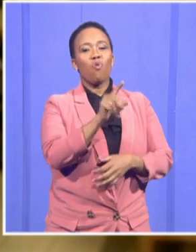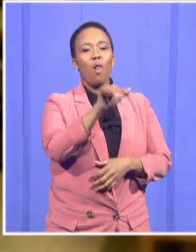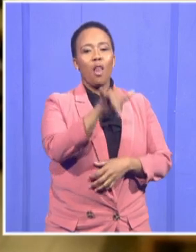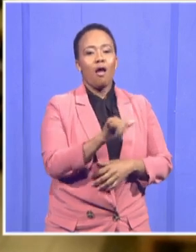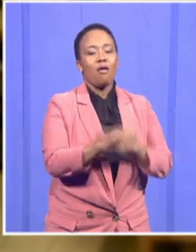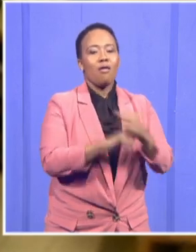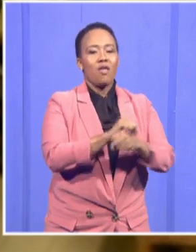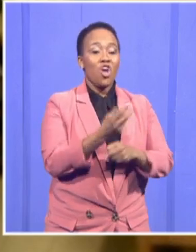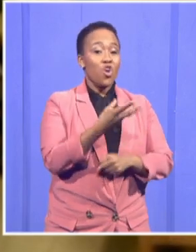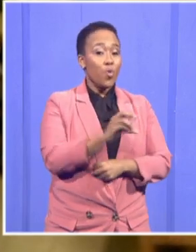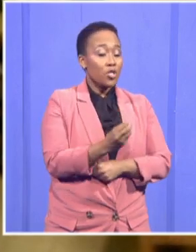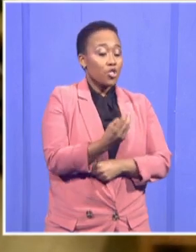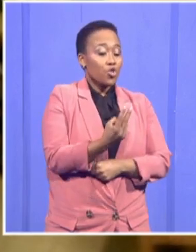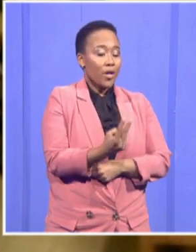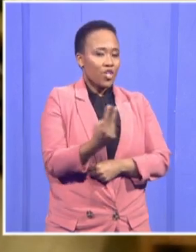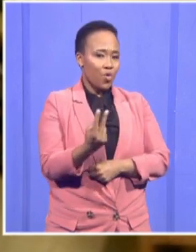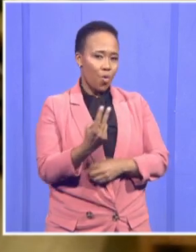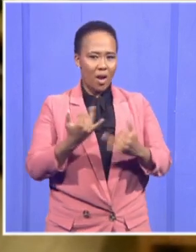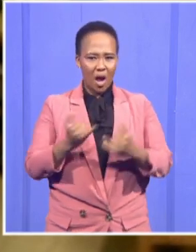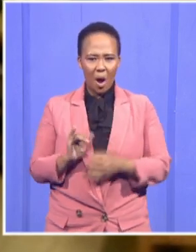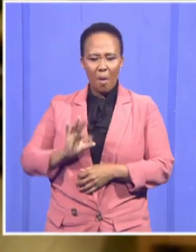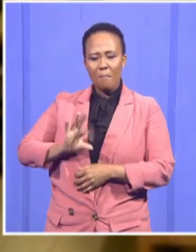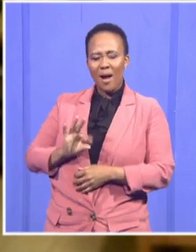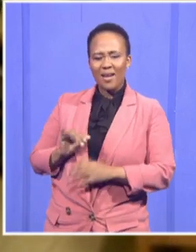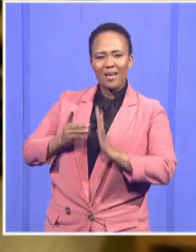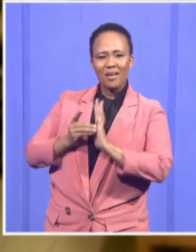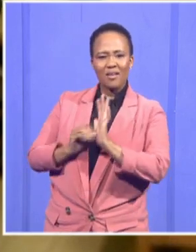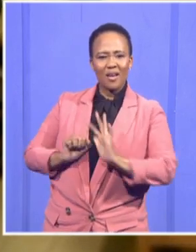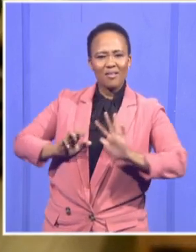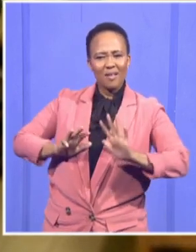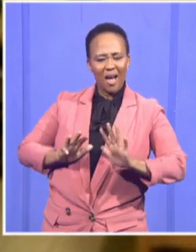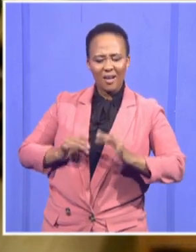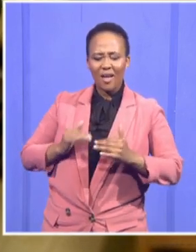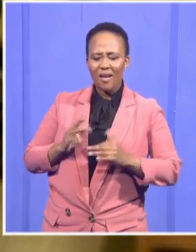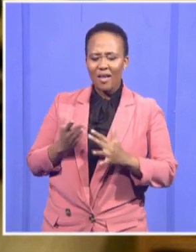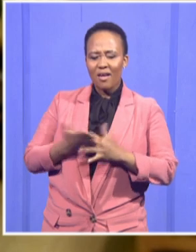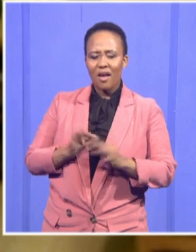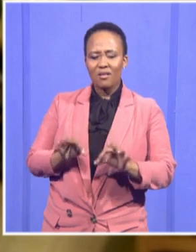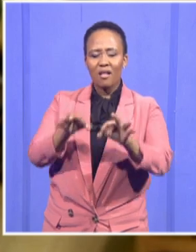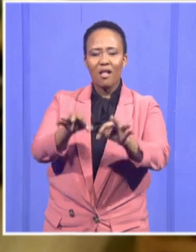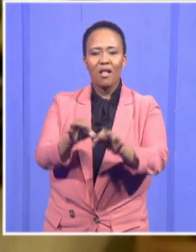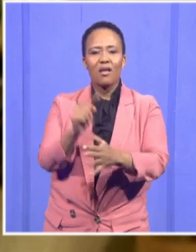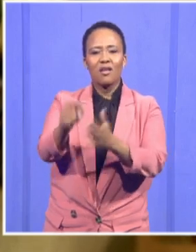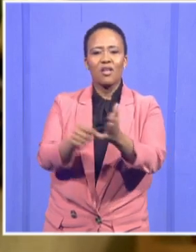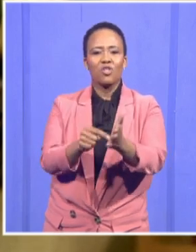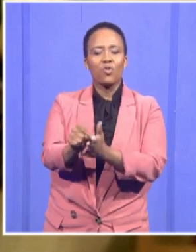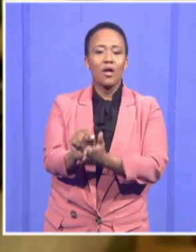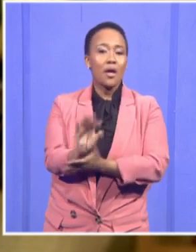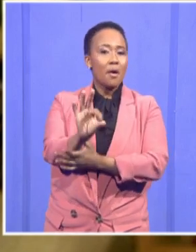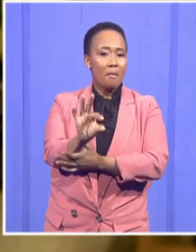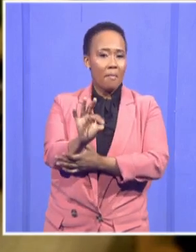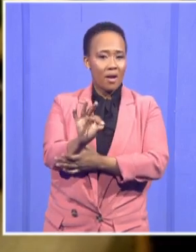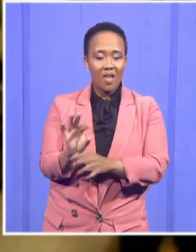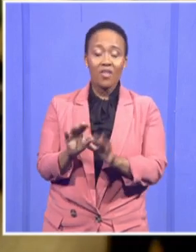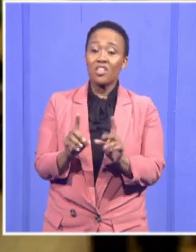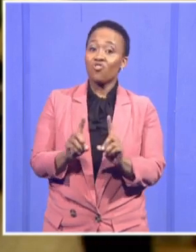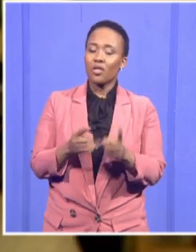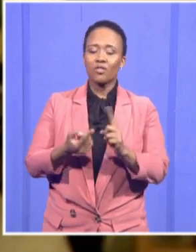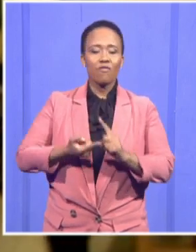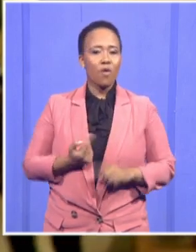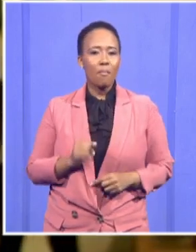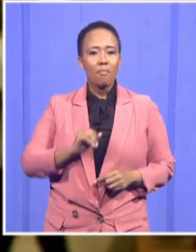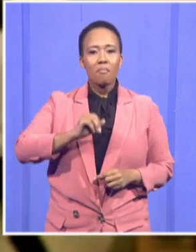it's only Monday the 9th, and the state wanted a postponement until next week Monday to only get instructions from the DPP. And my take